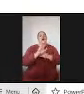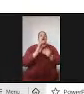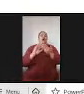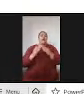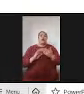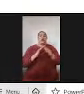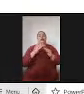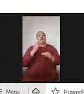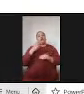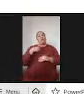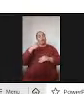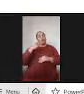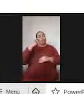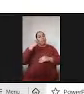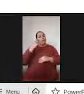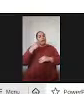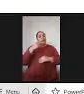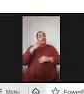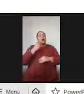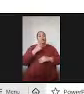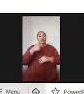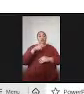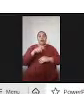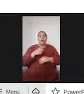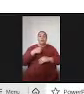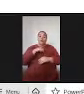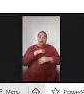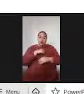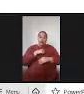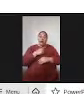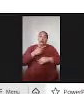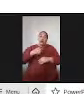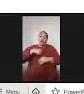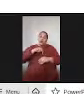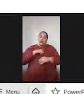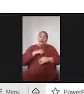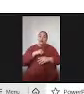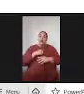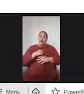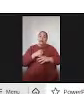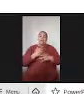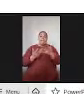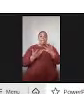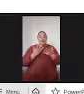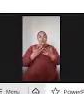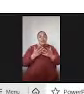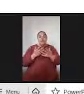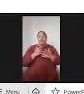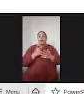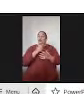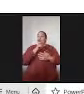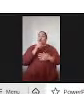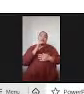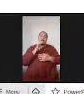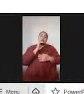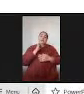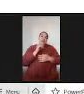think, Chair, we may unintendedly have